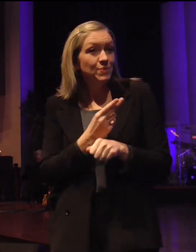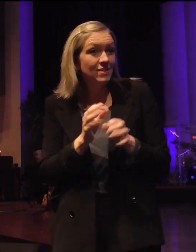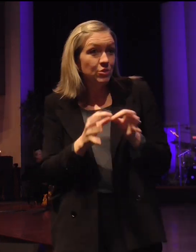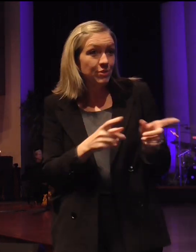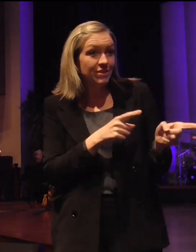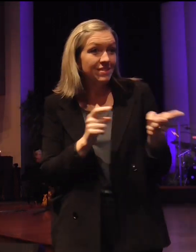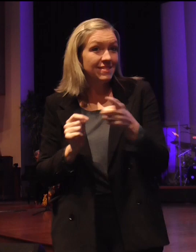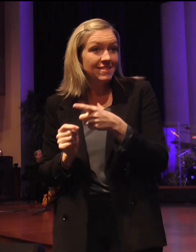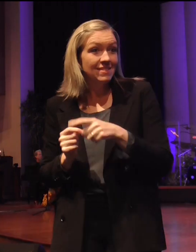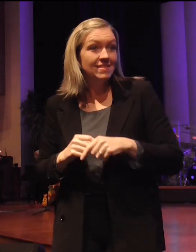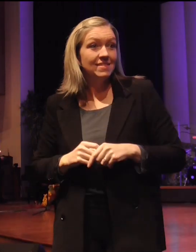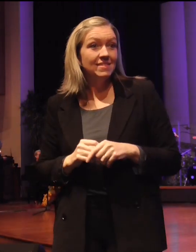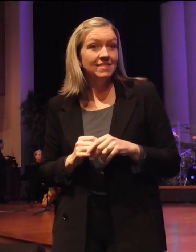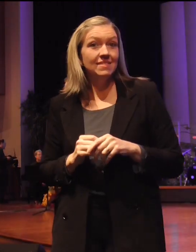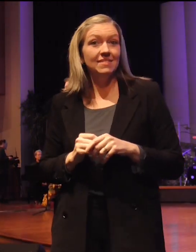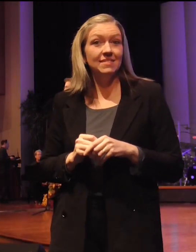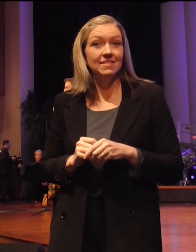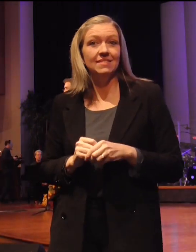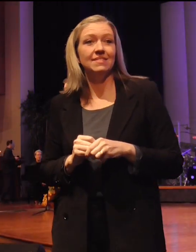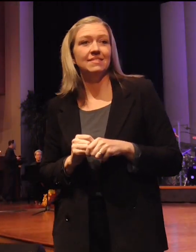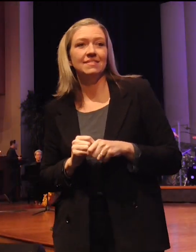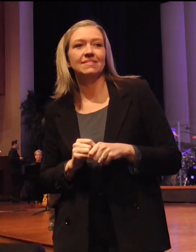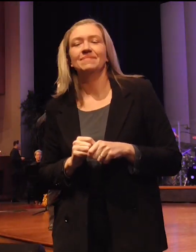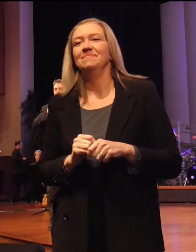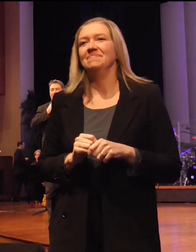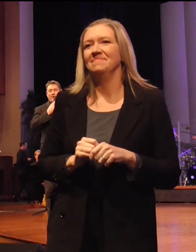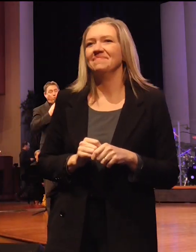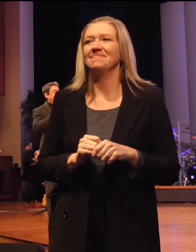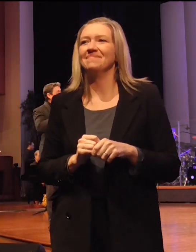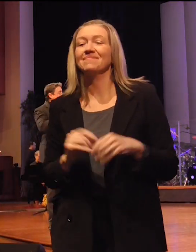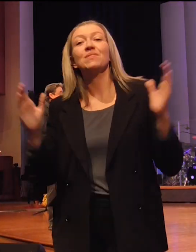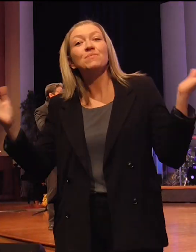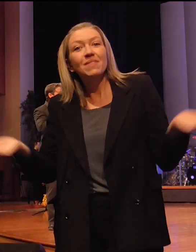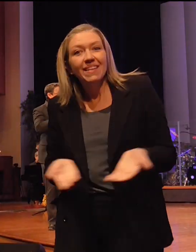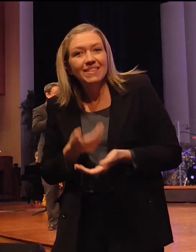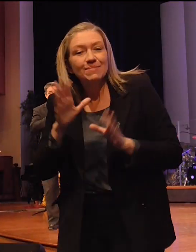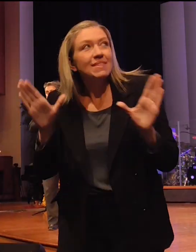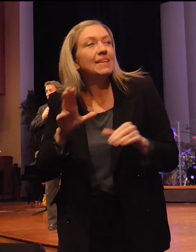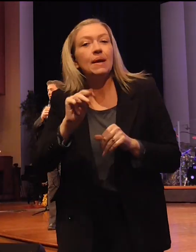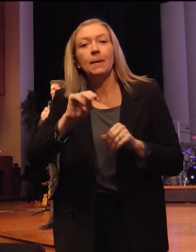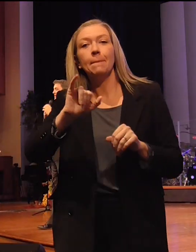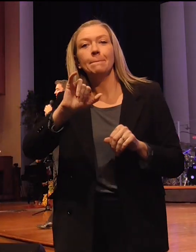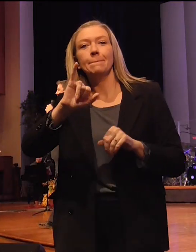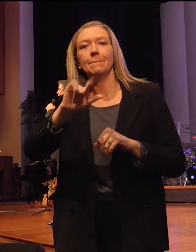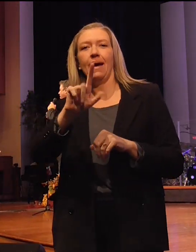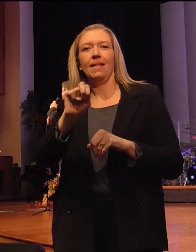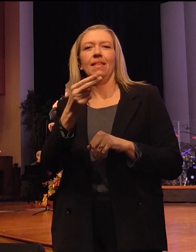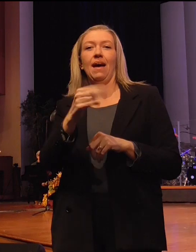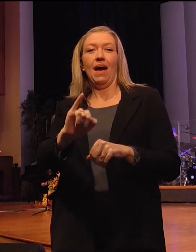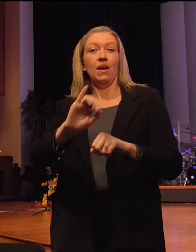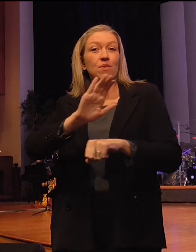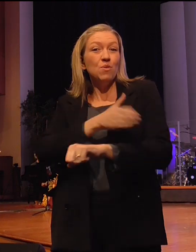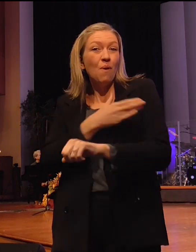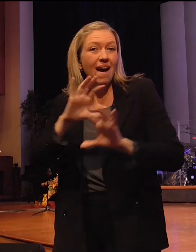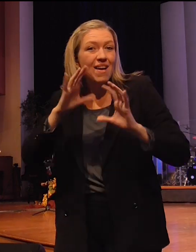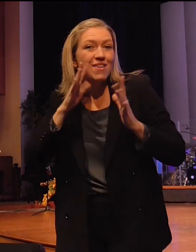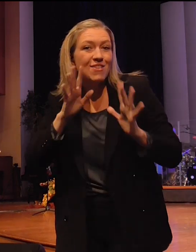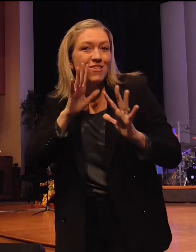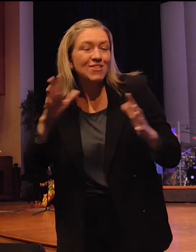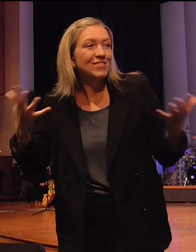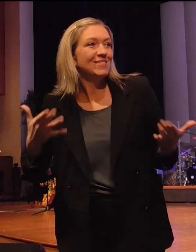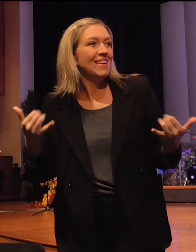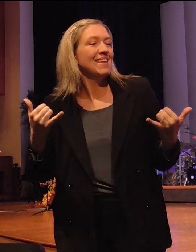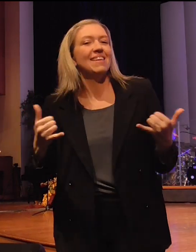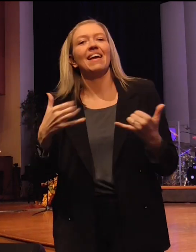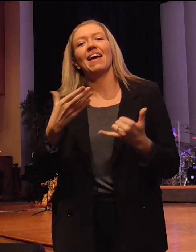Well, welcome to Sunday, everybody. Welcome to Mile High Church. We have the Mile High Choir with us today. We've got the great Mile High Band